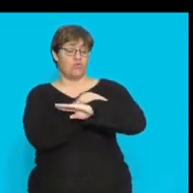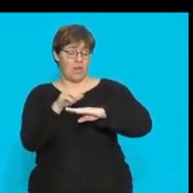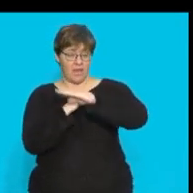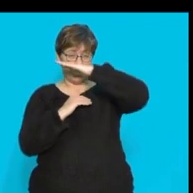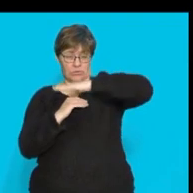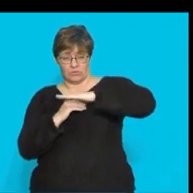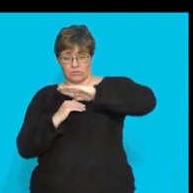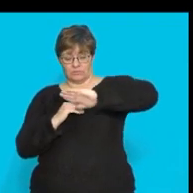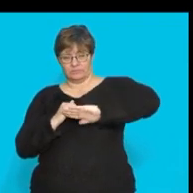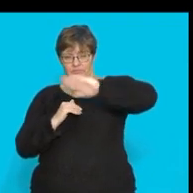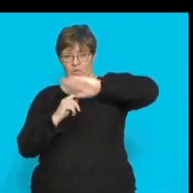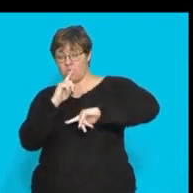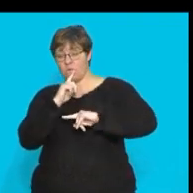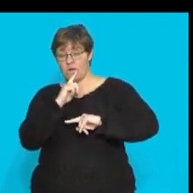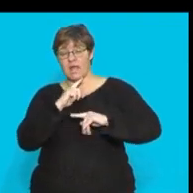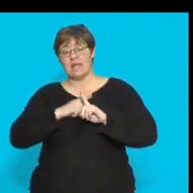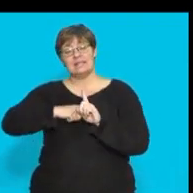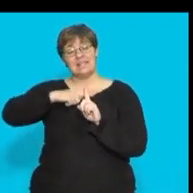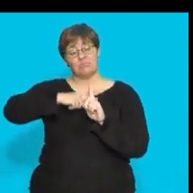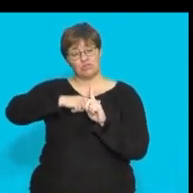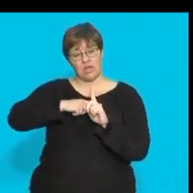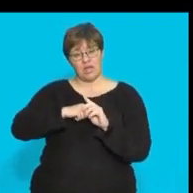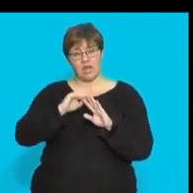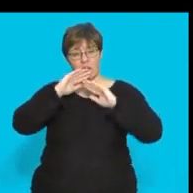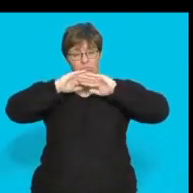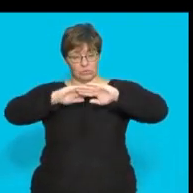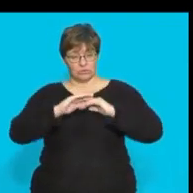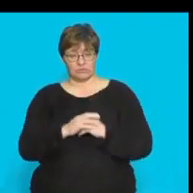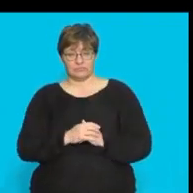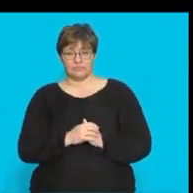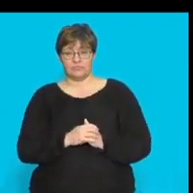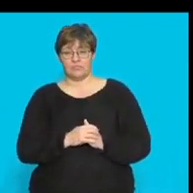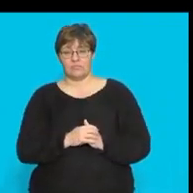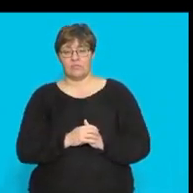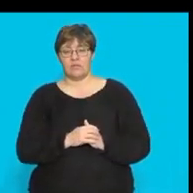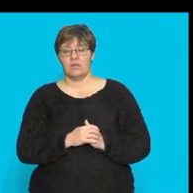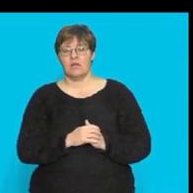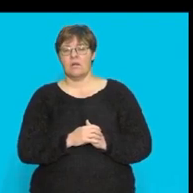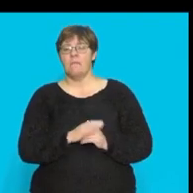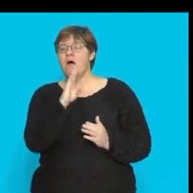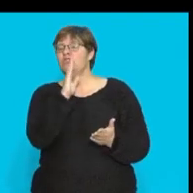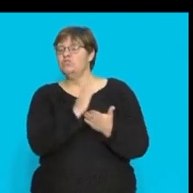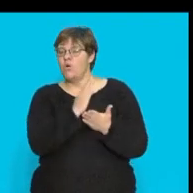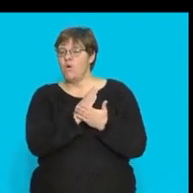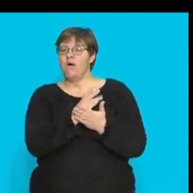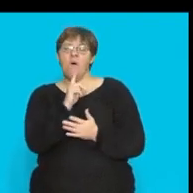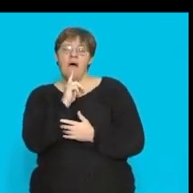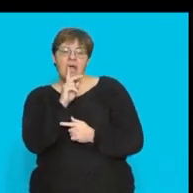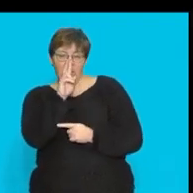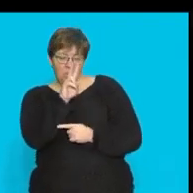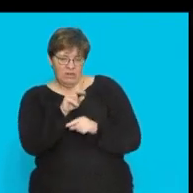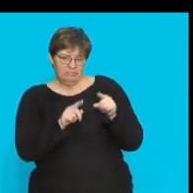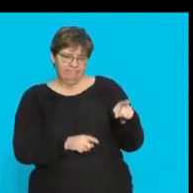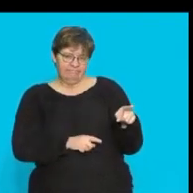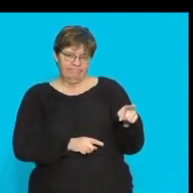ruler, guys. You're looking at temperature and you put your ruler down, right? And you make sure, because if you have a look